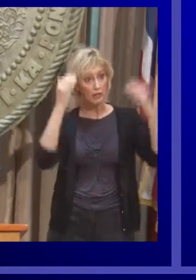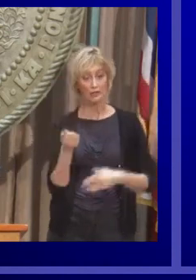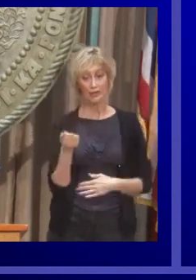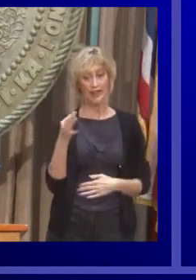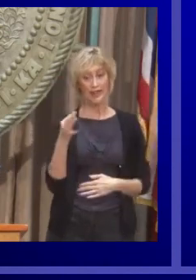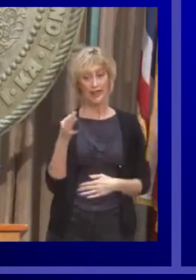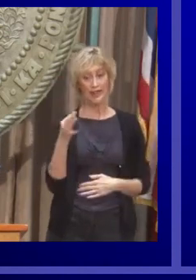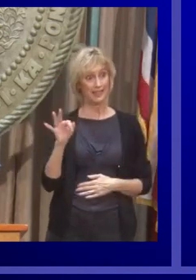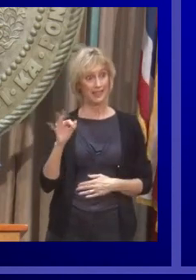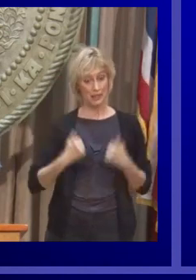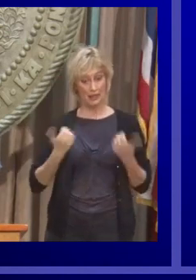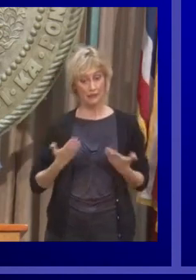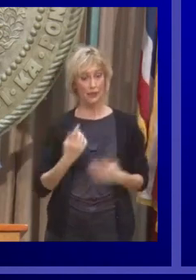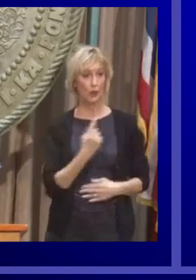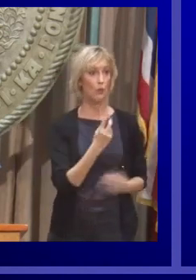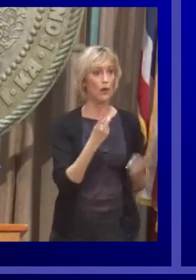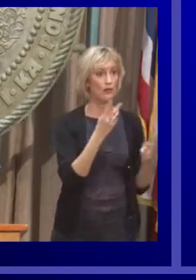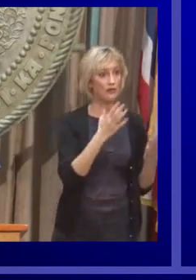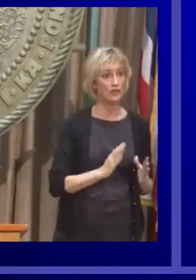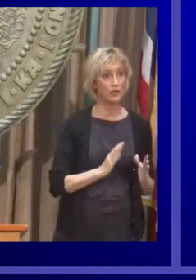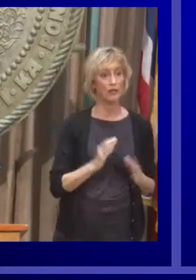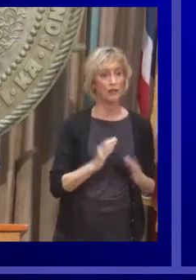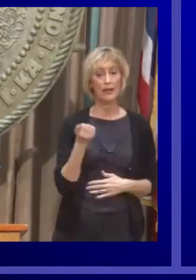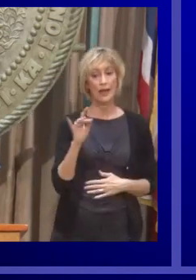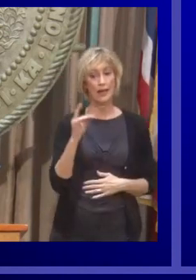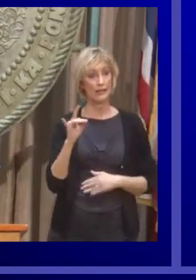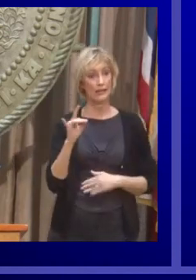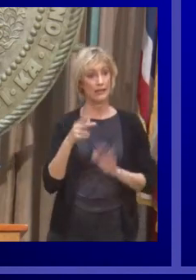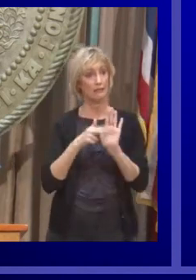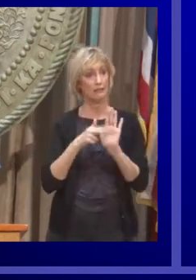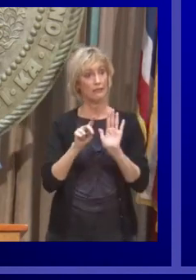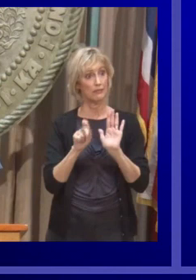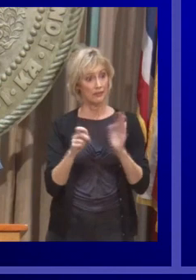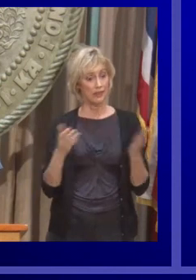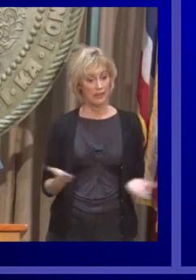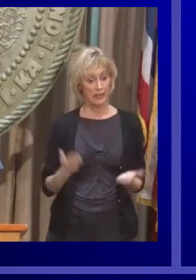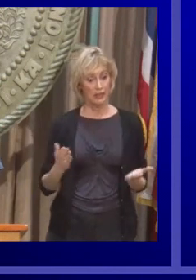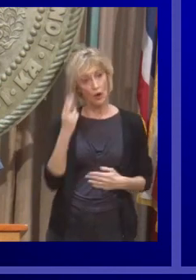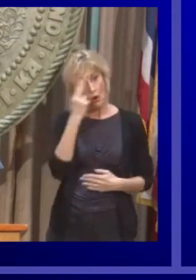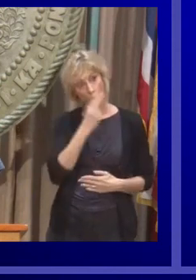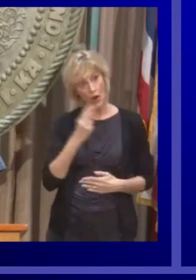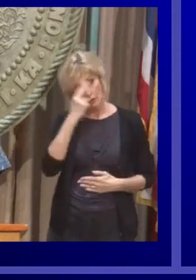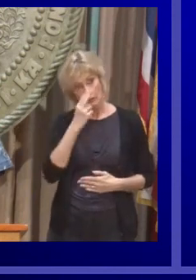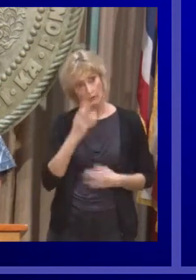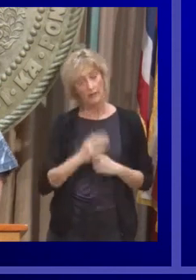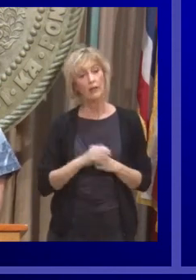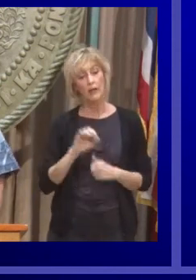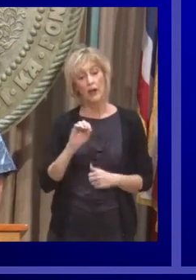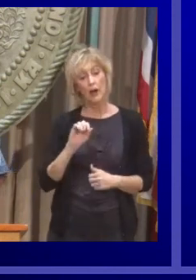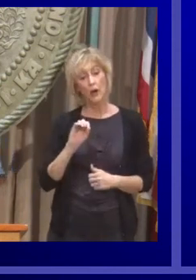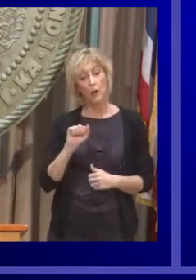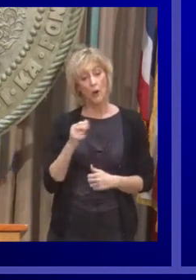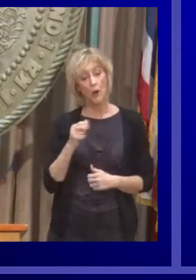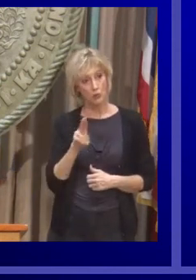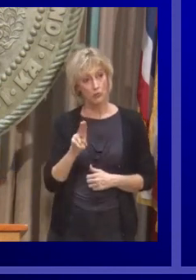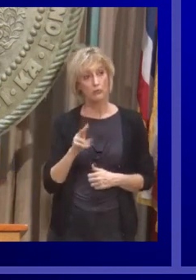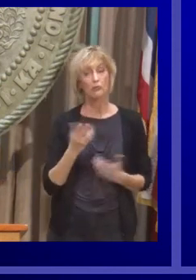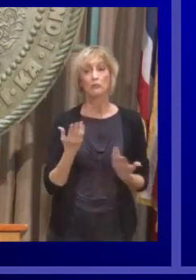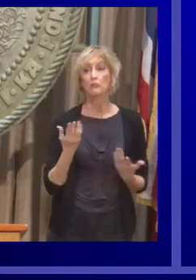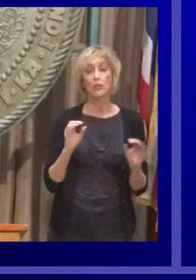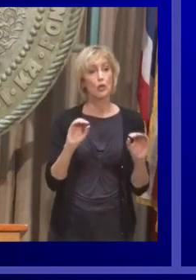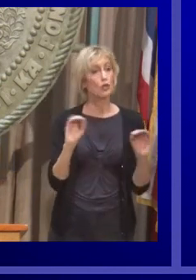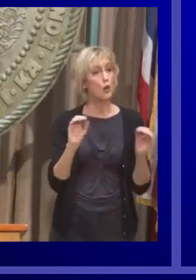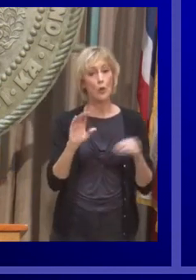visitor. 18 of the cases were diagnosed on Oahu and two are pending investigation. As far as we know, there have been no cases